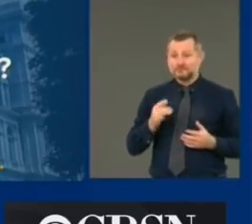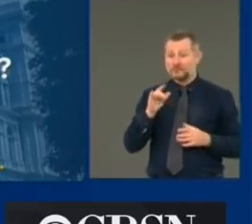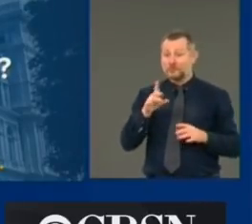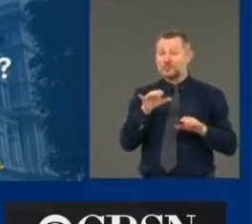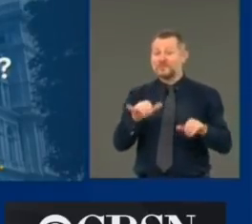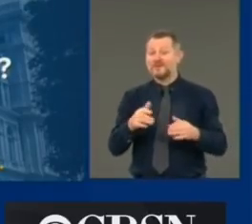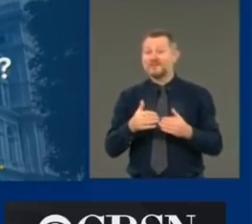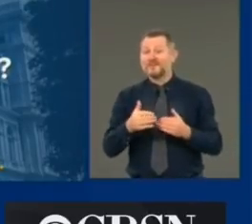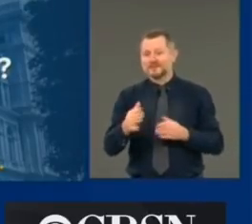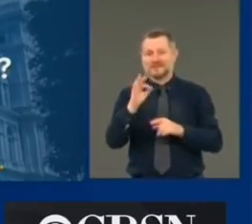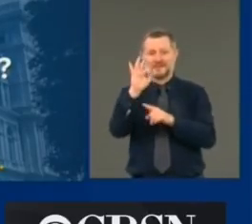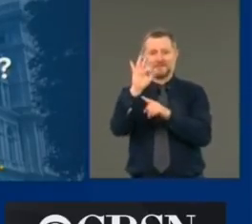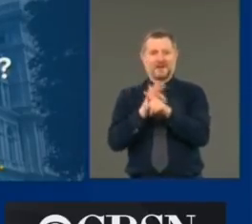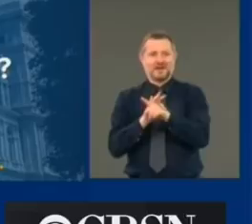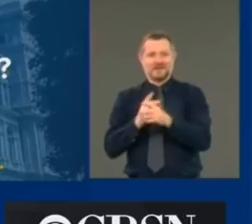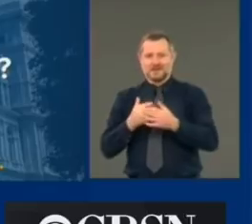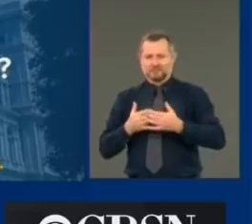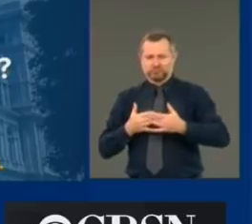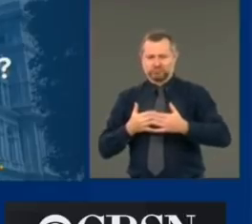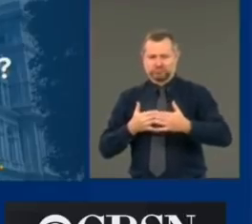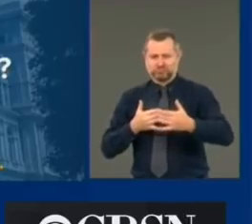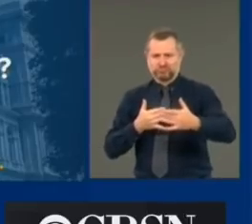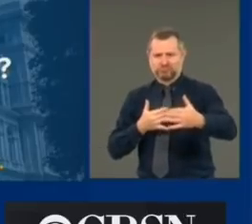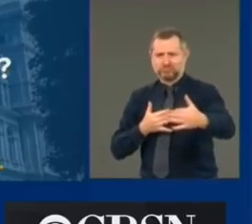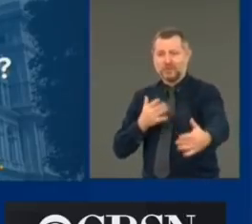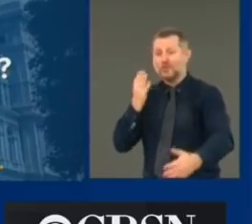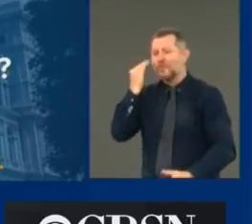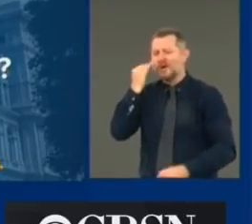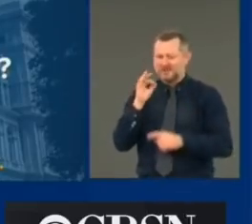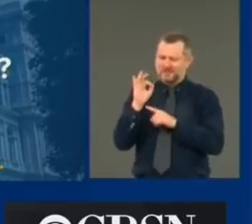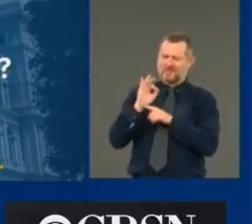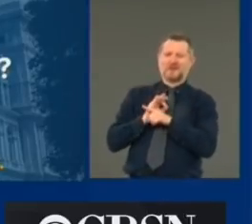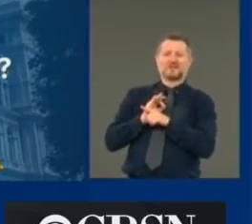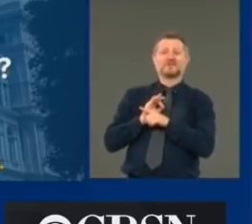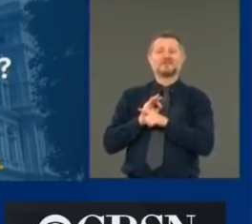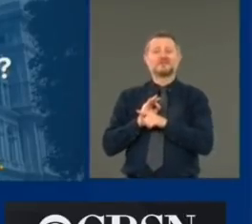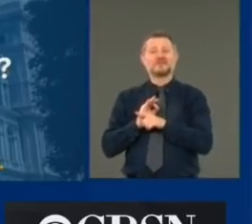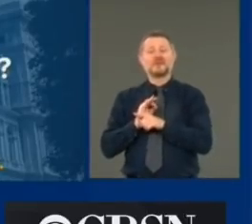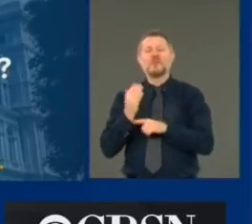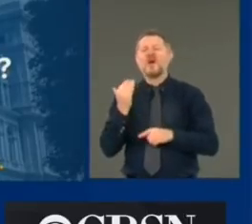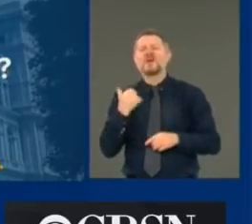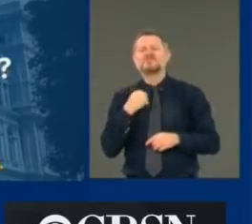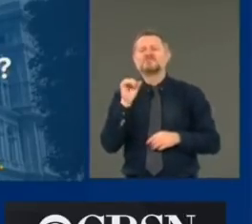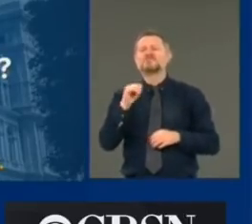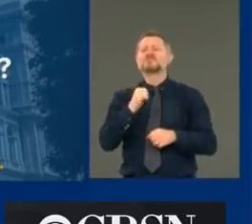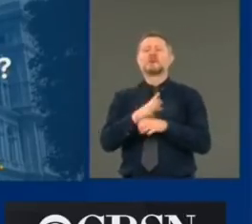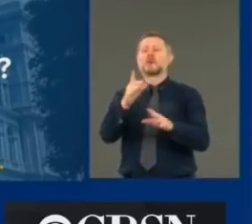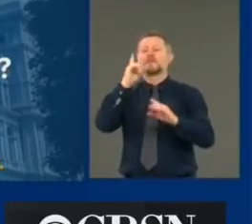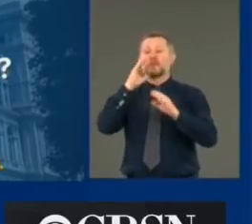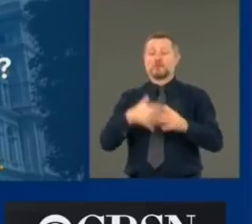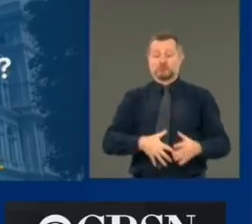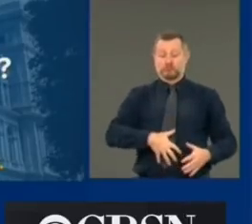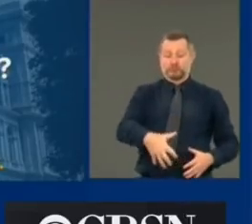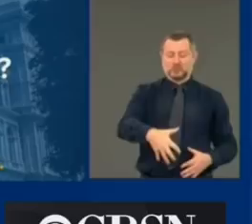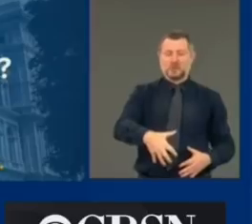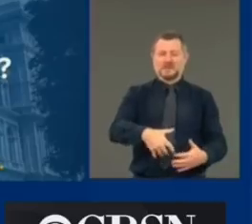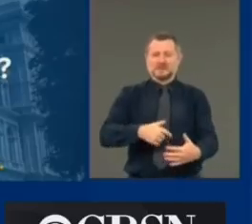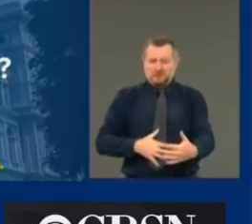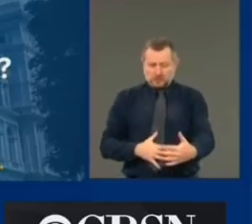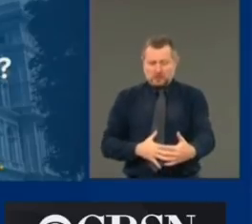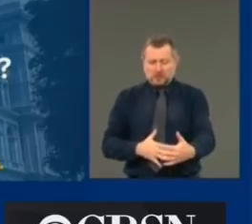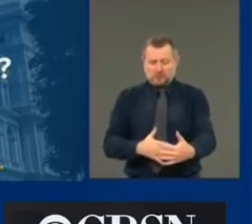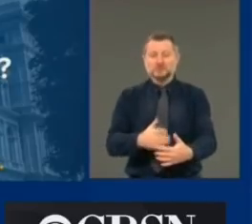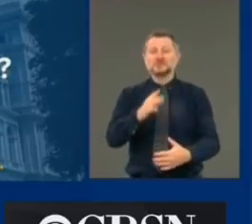months. Why 9 months? It takes 9 months to give birth. And we're going to birth